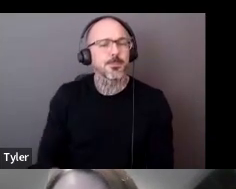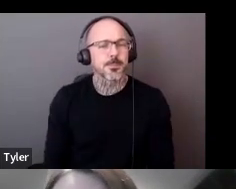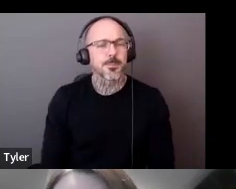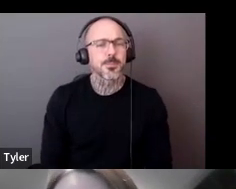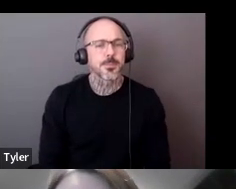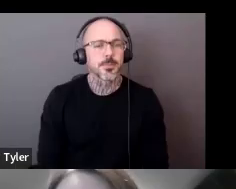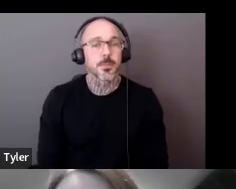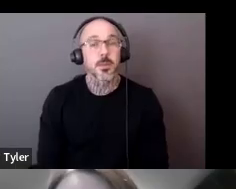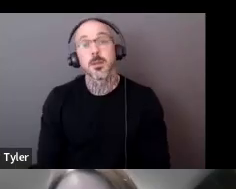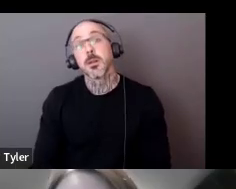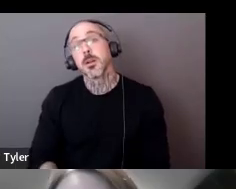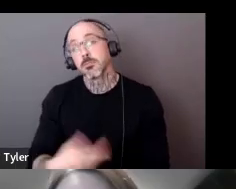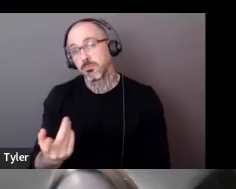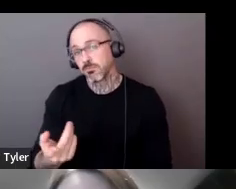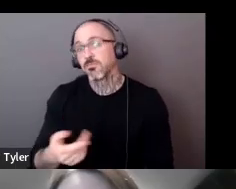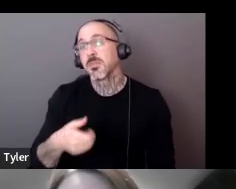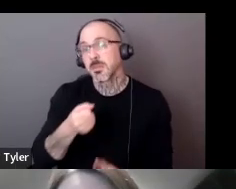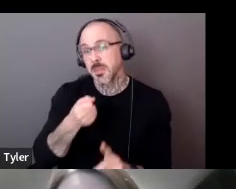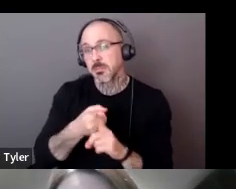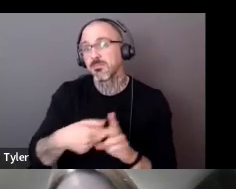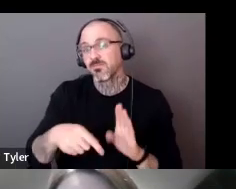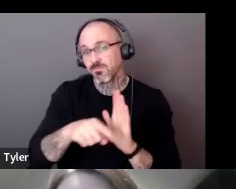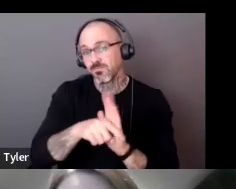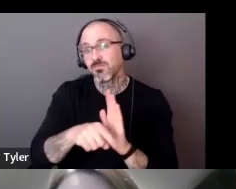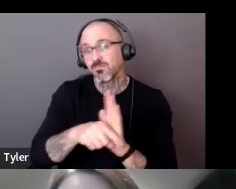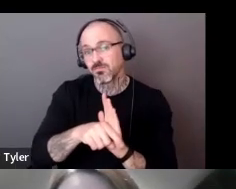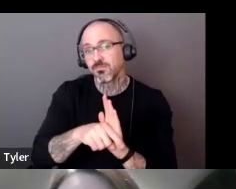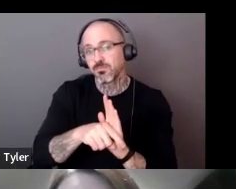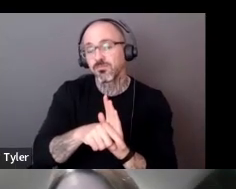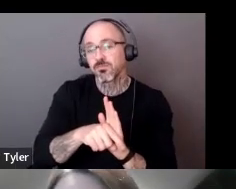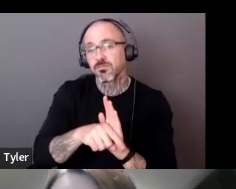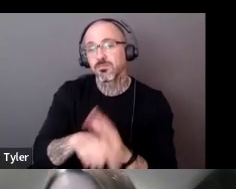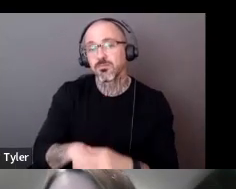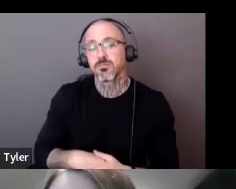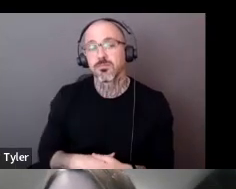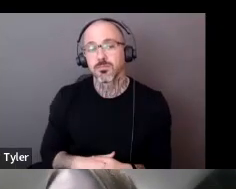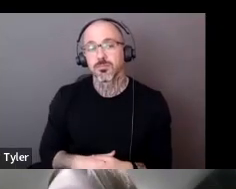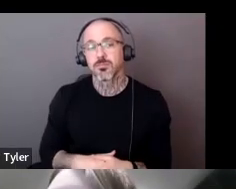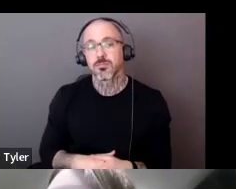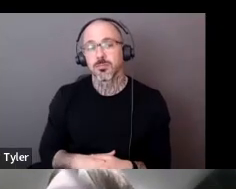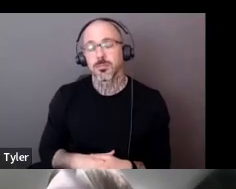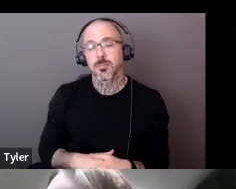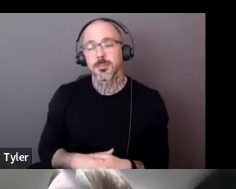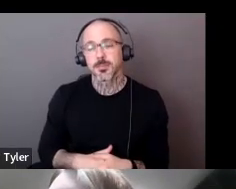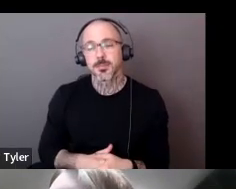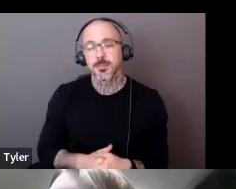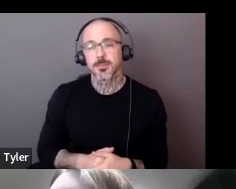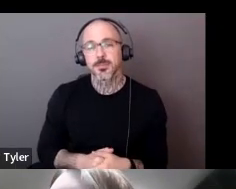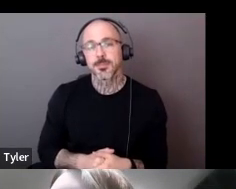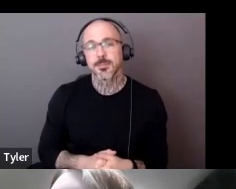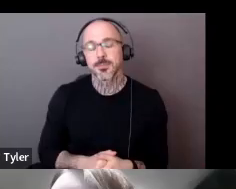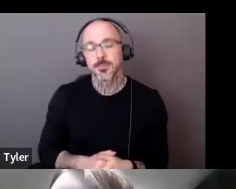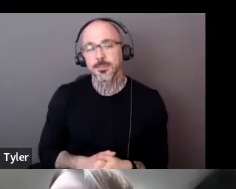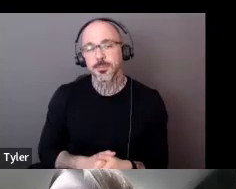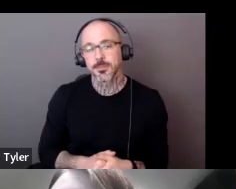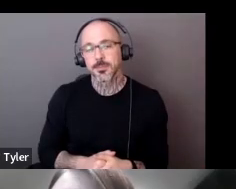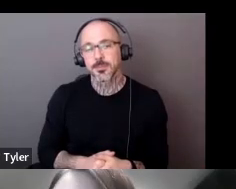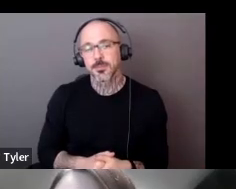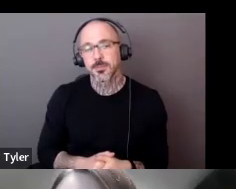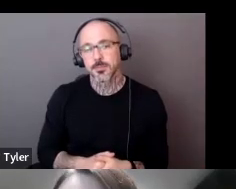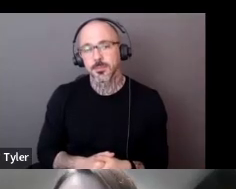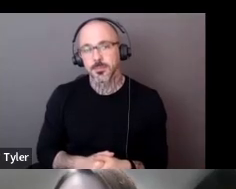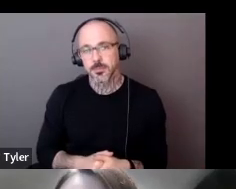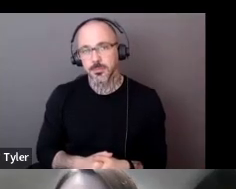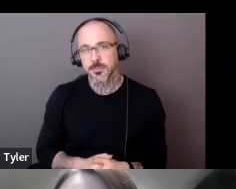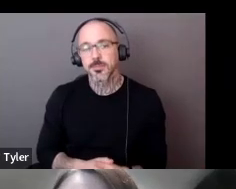It has negative impact because like the thing that the gentleman